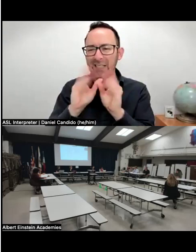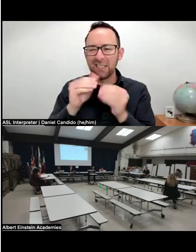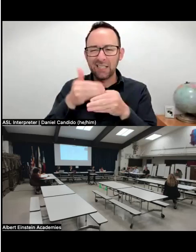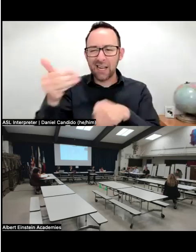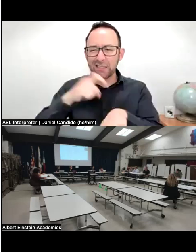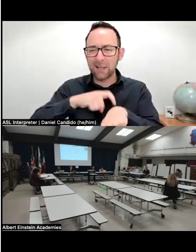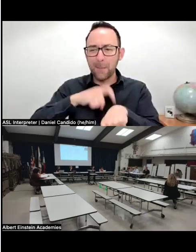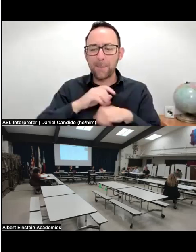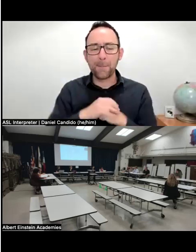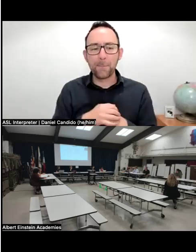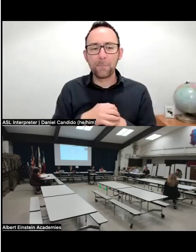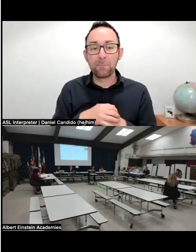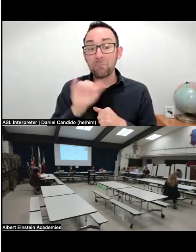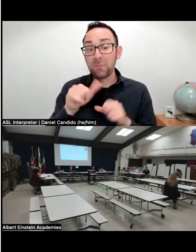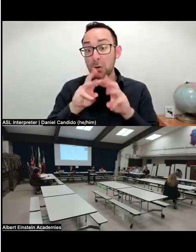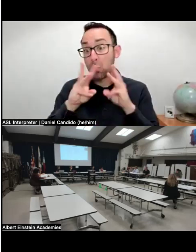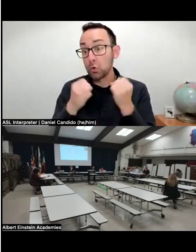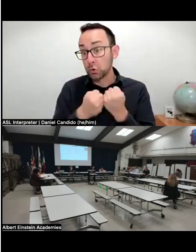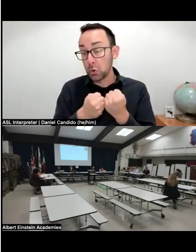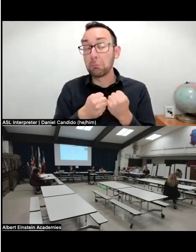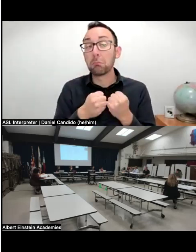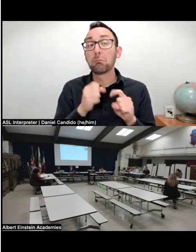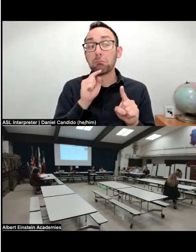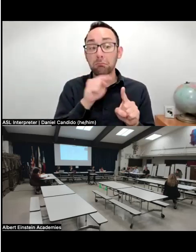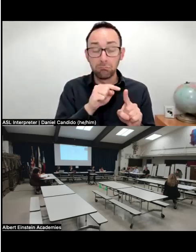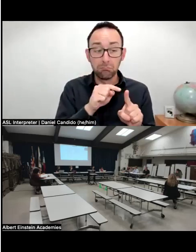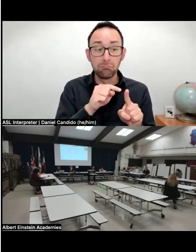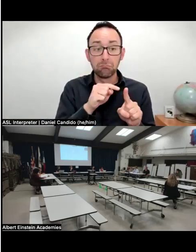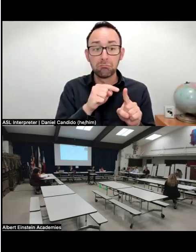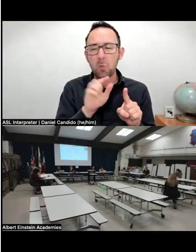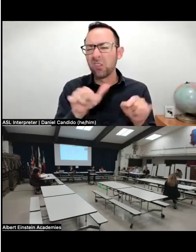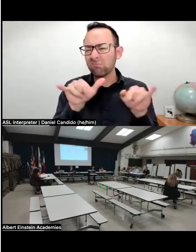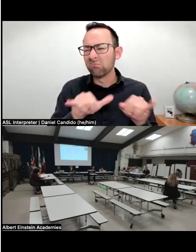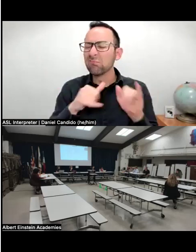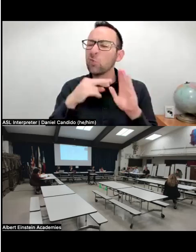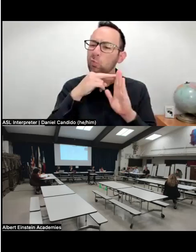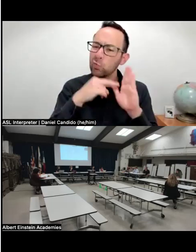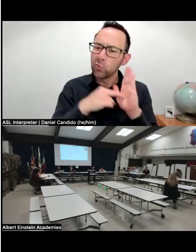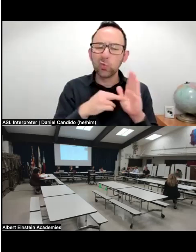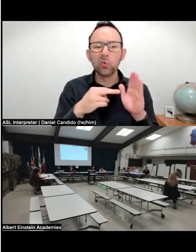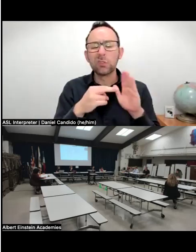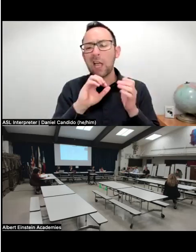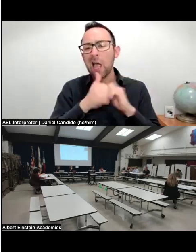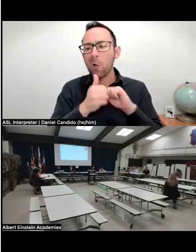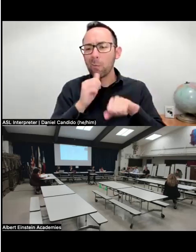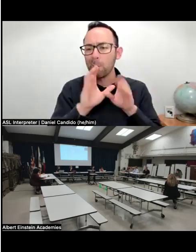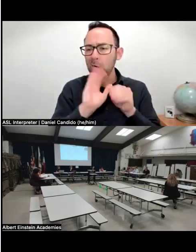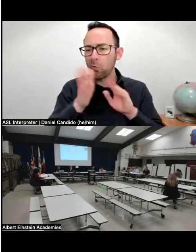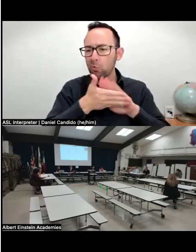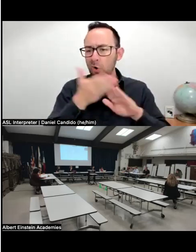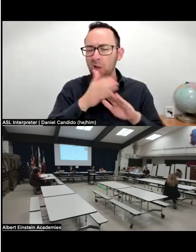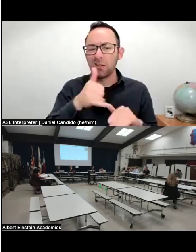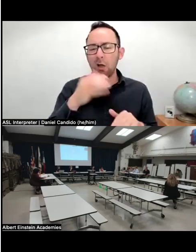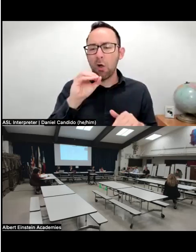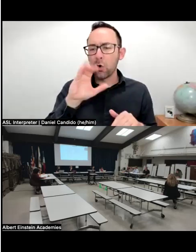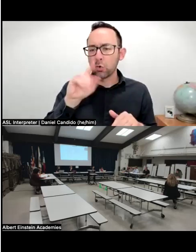that workshop will happen. The vote on all the housekeeping stuff that was talked about in October would happen. What I've got